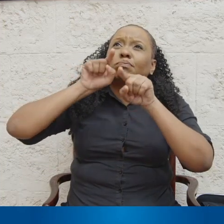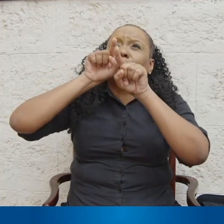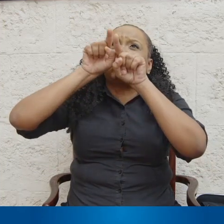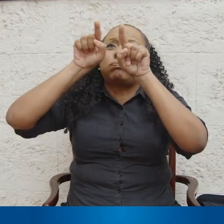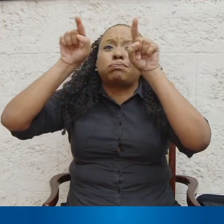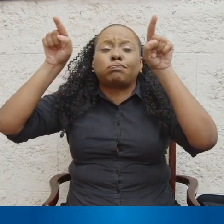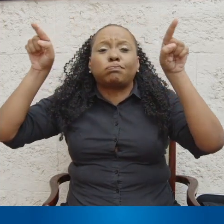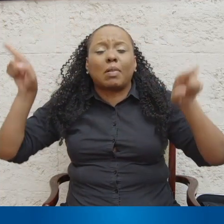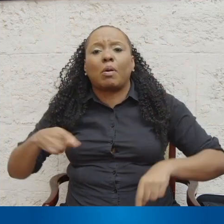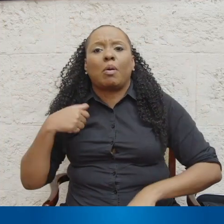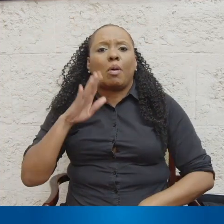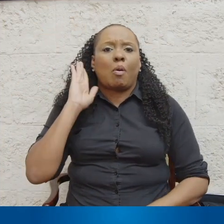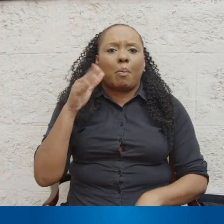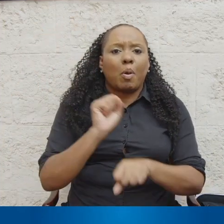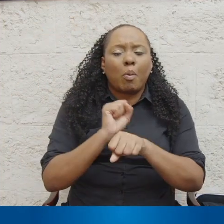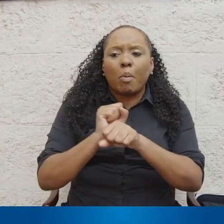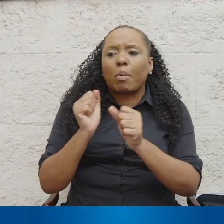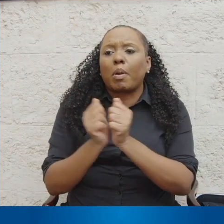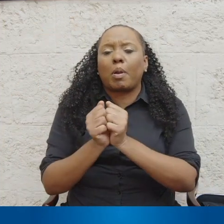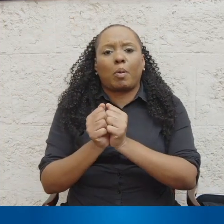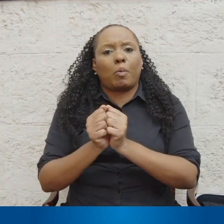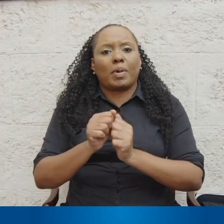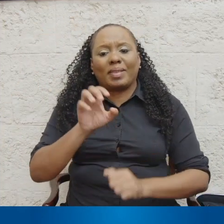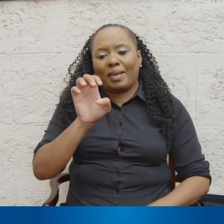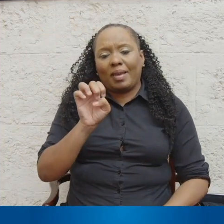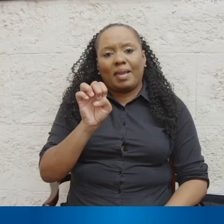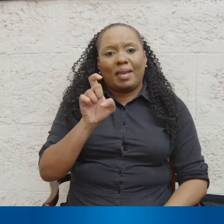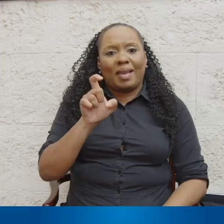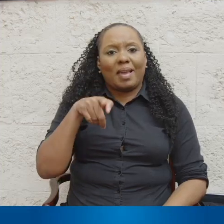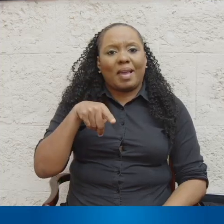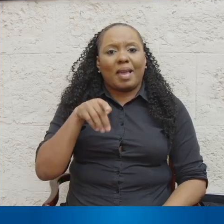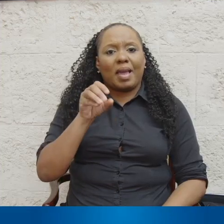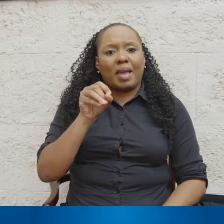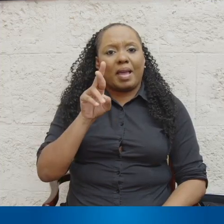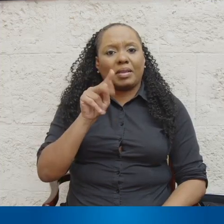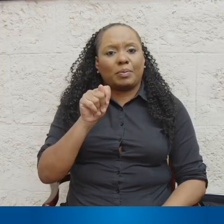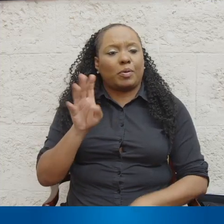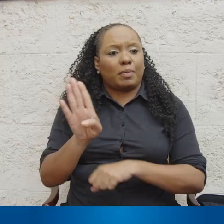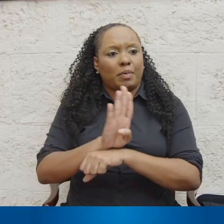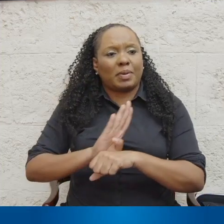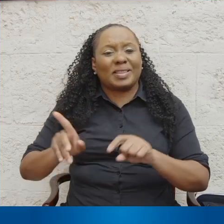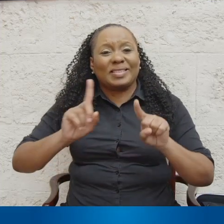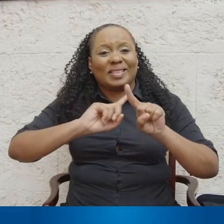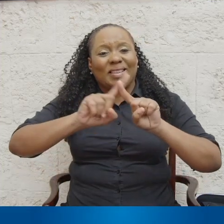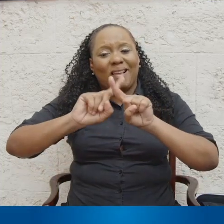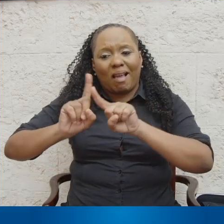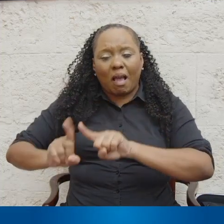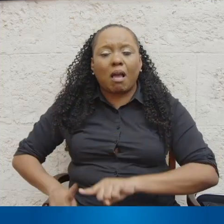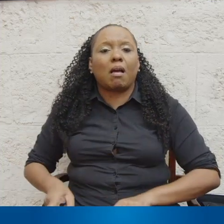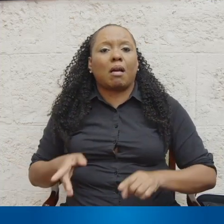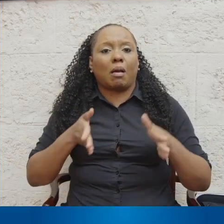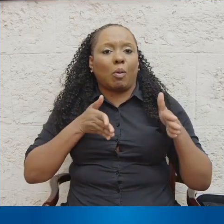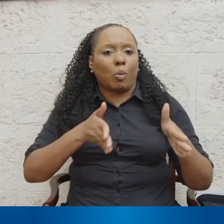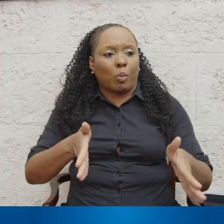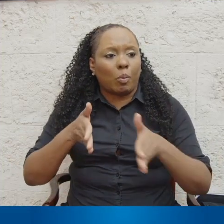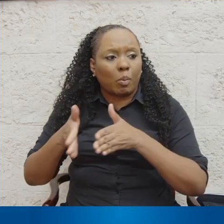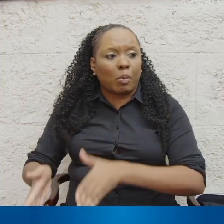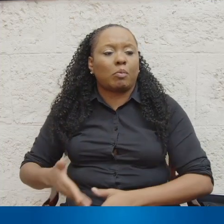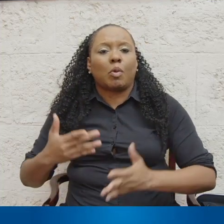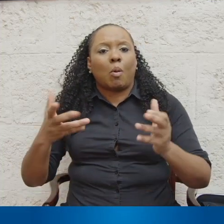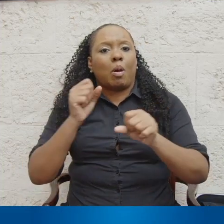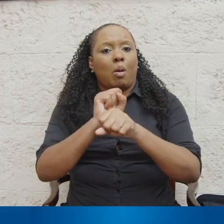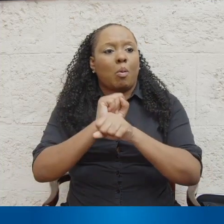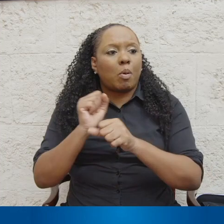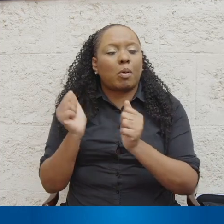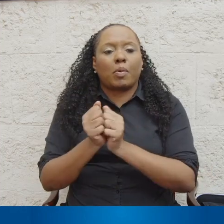with Export Barbados on that project, as well as what the NCF is doing. So multiple ways that we are hoping that we can work with